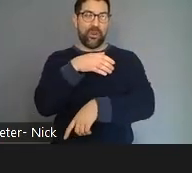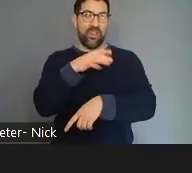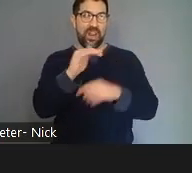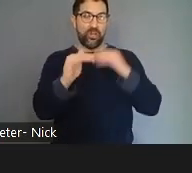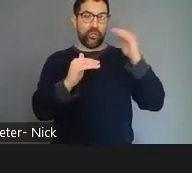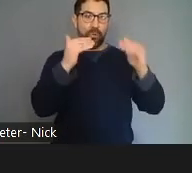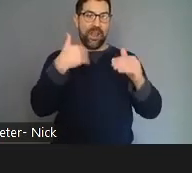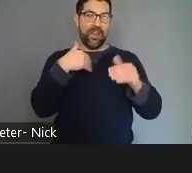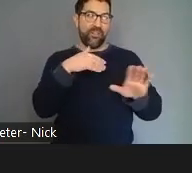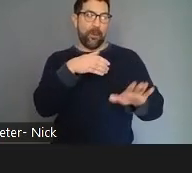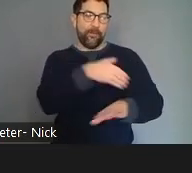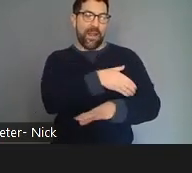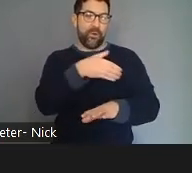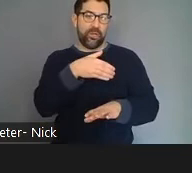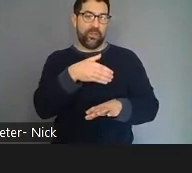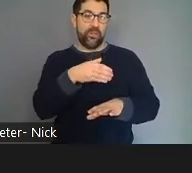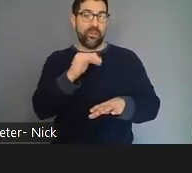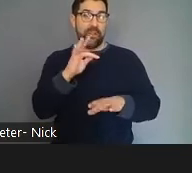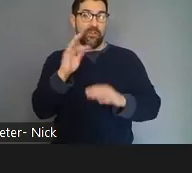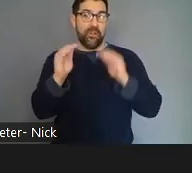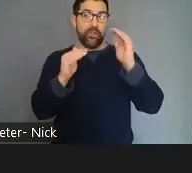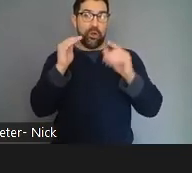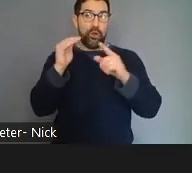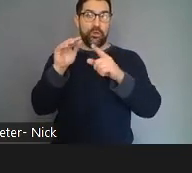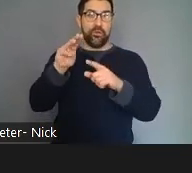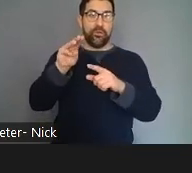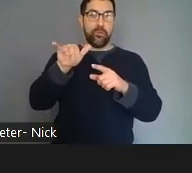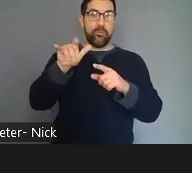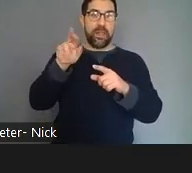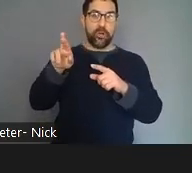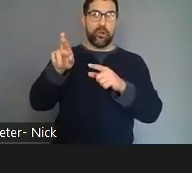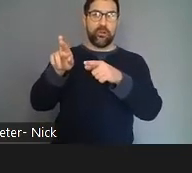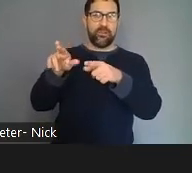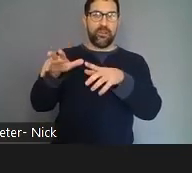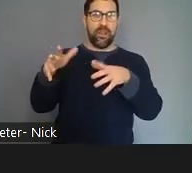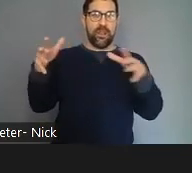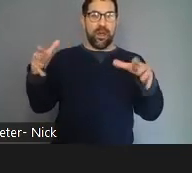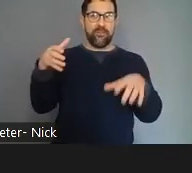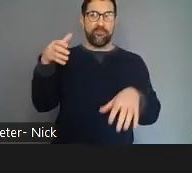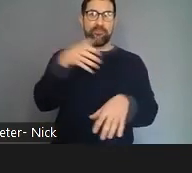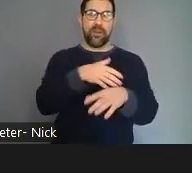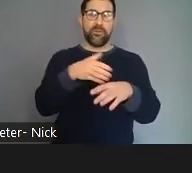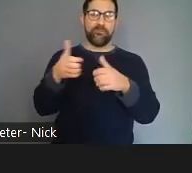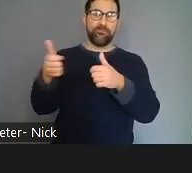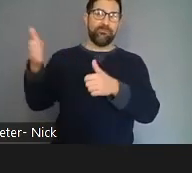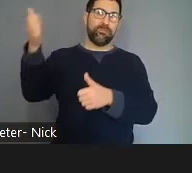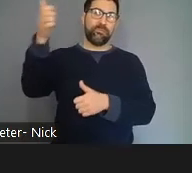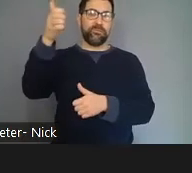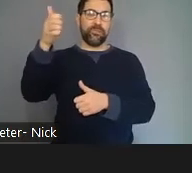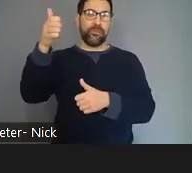have in the community. I mean, if that adult is the mayor, of course, they could do a lot more themselves to implement